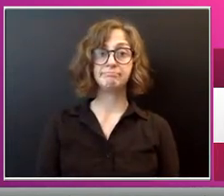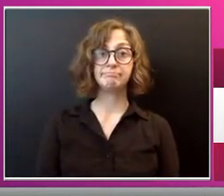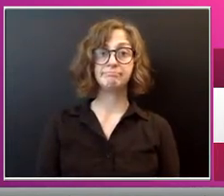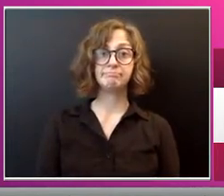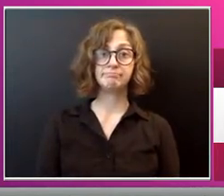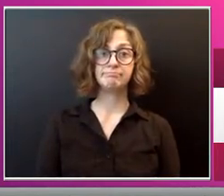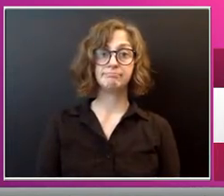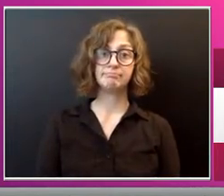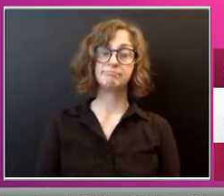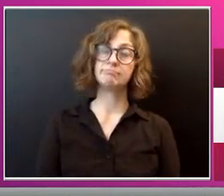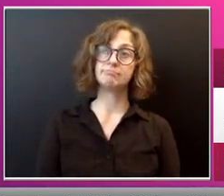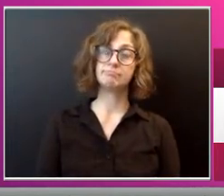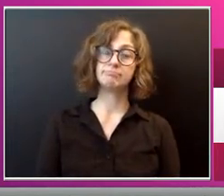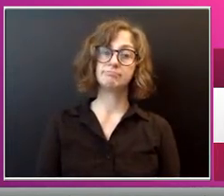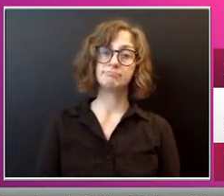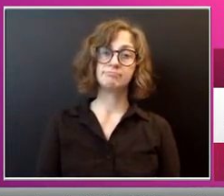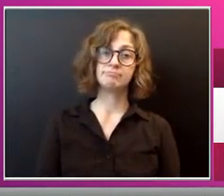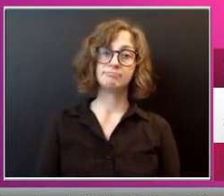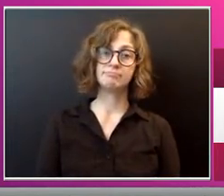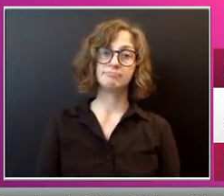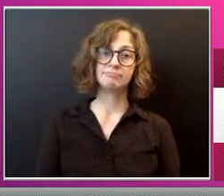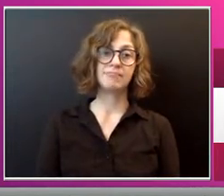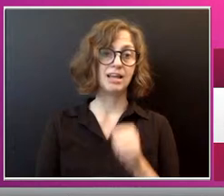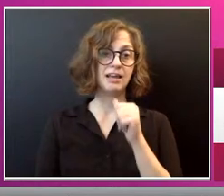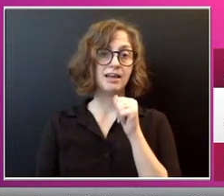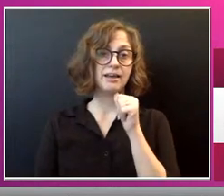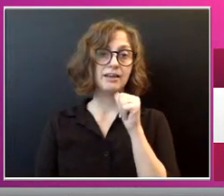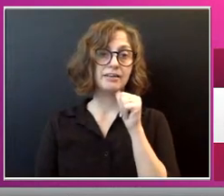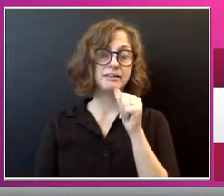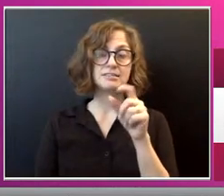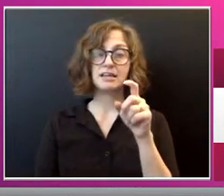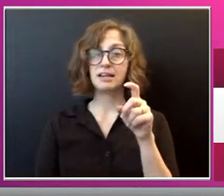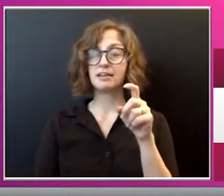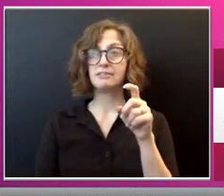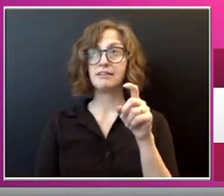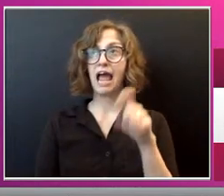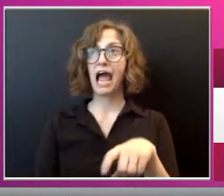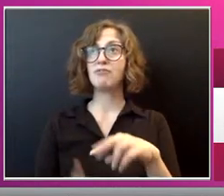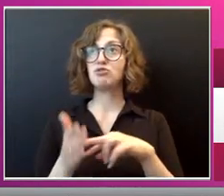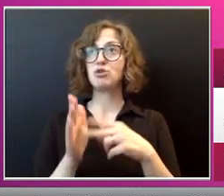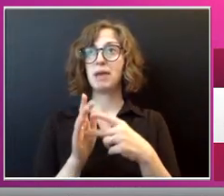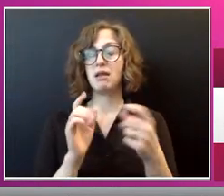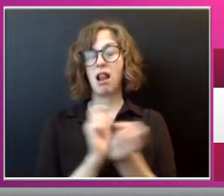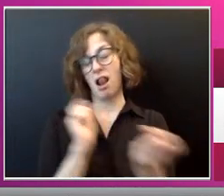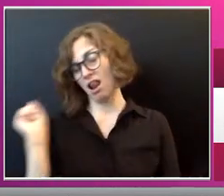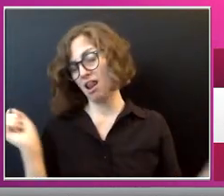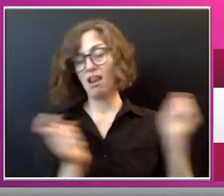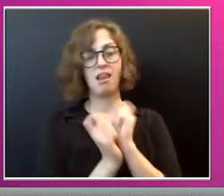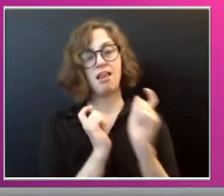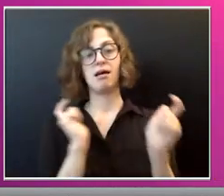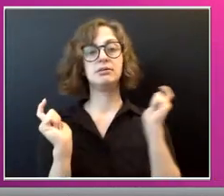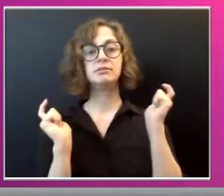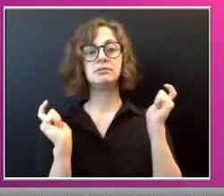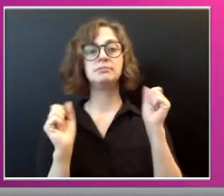And it doesn't have to be with big things. You can start slow and easy and build up,